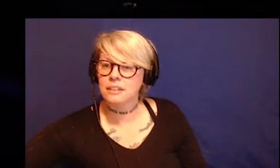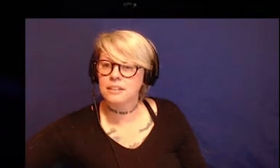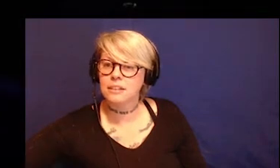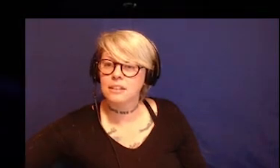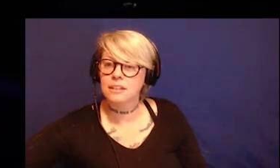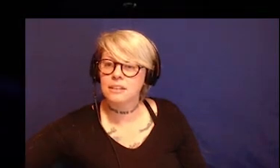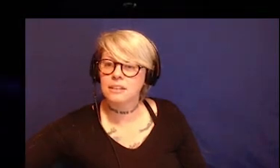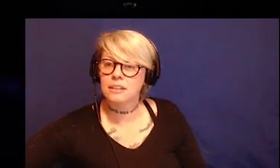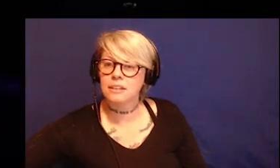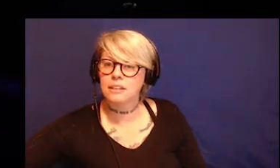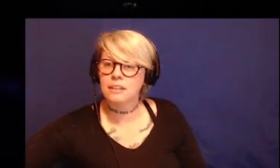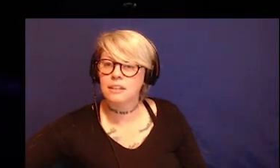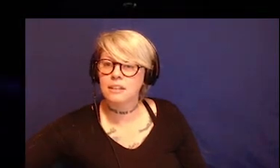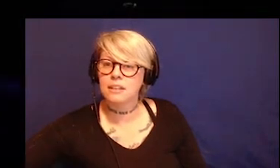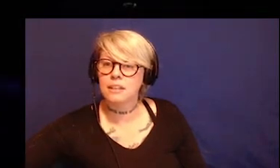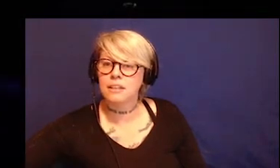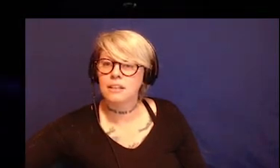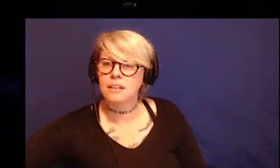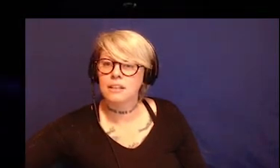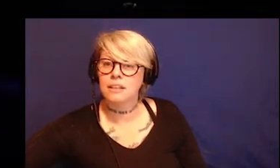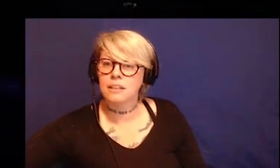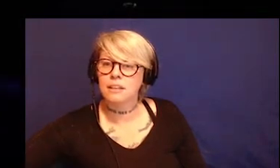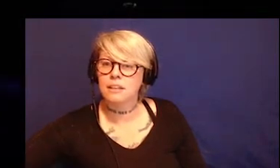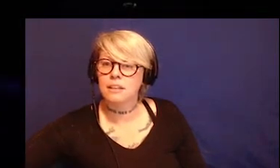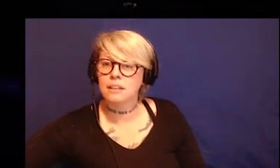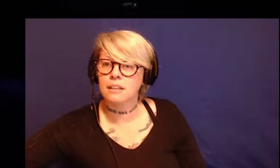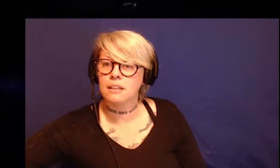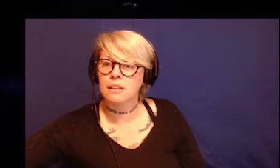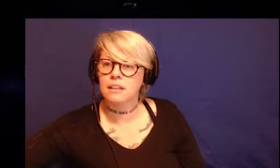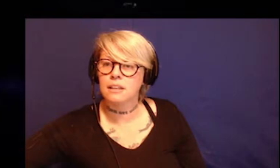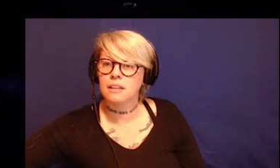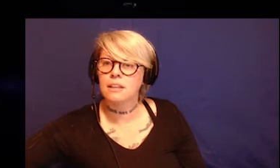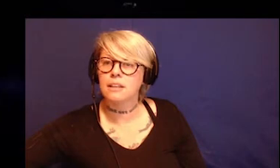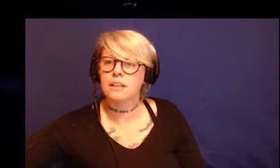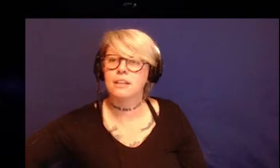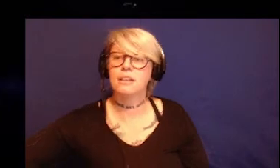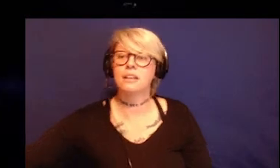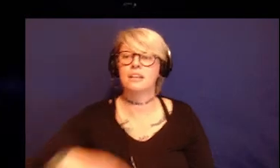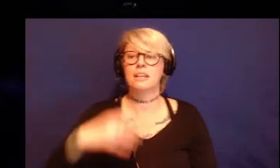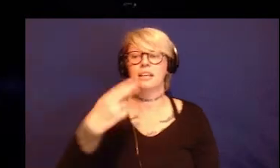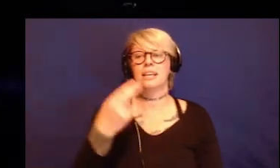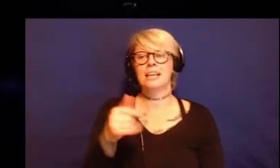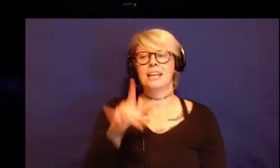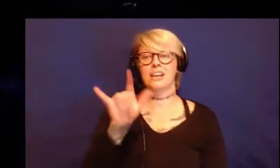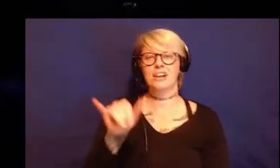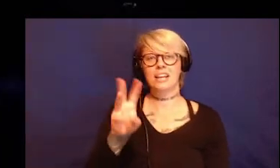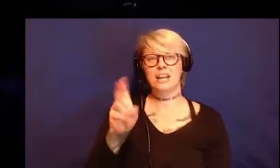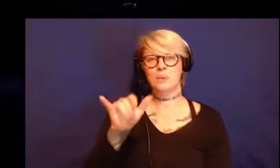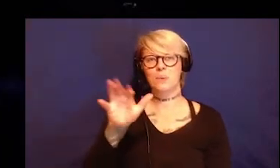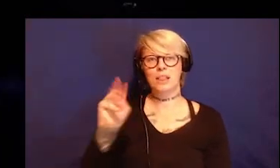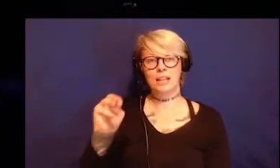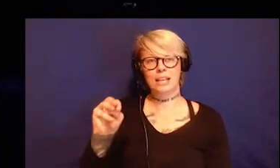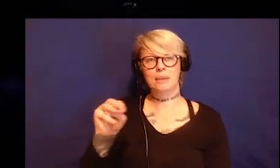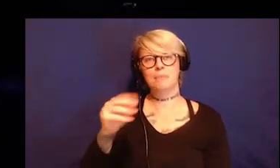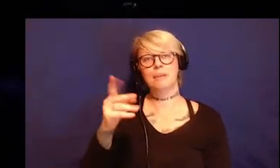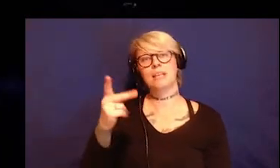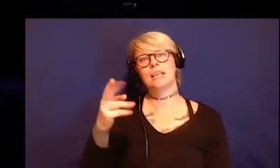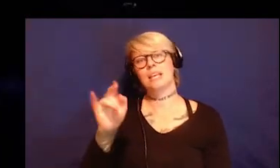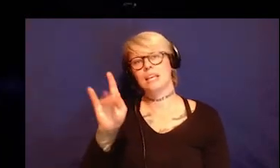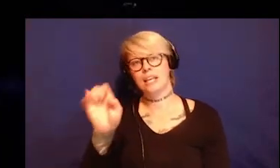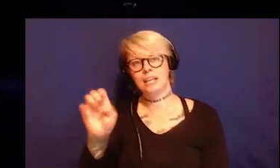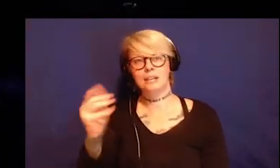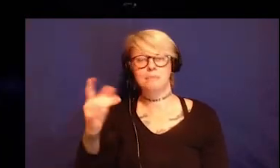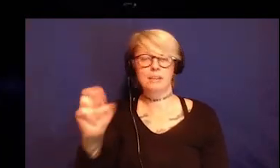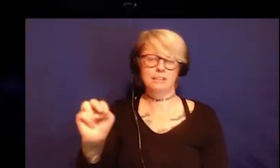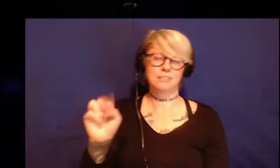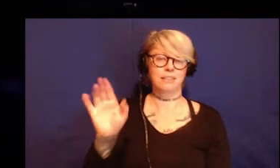Harry and Megan, William and Kate. Thank you, Brandon, Adam. I'm saying it again on purpose, don't worry. Okay. We have